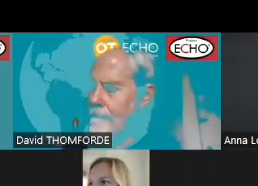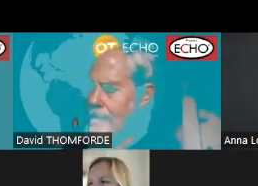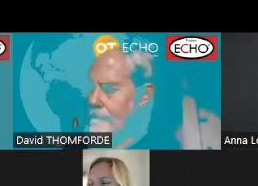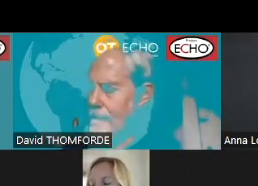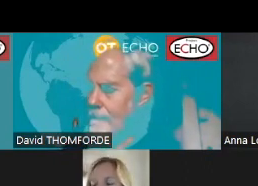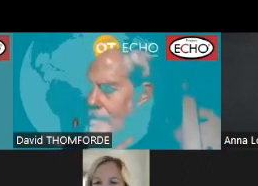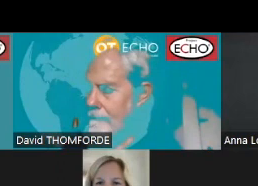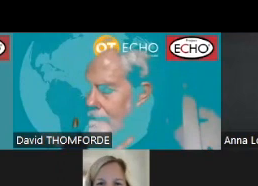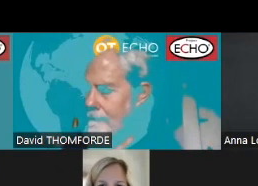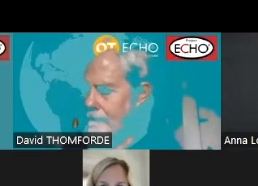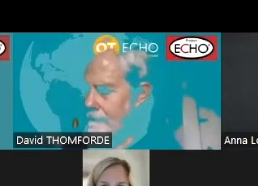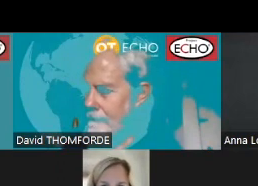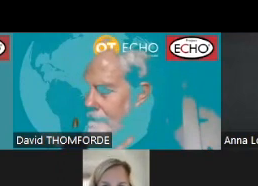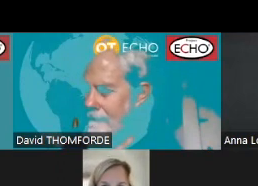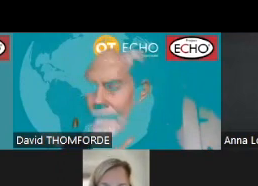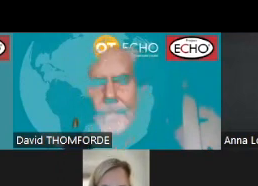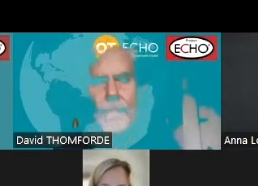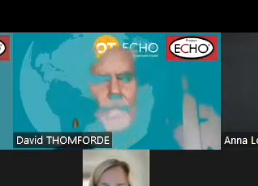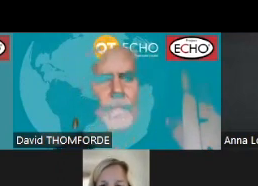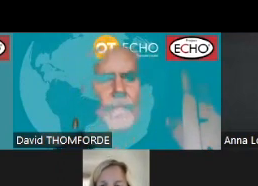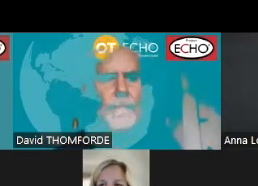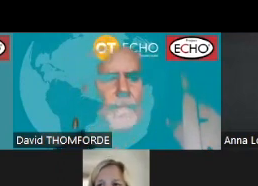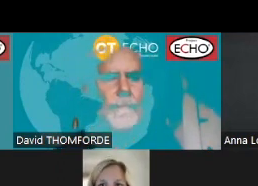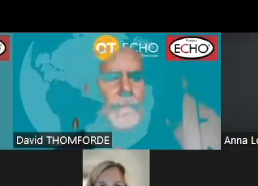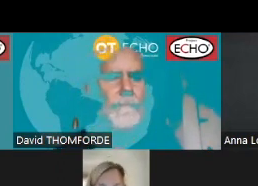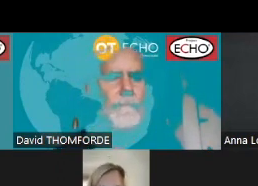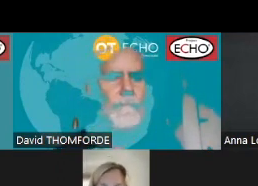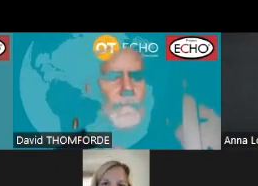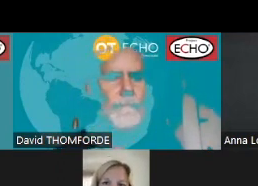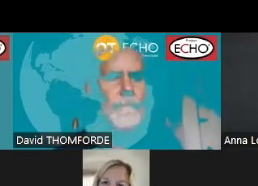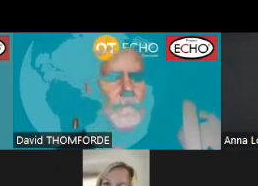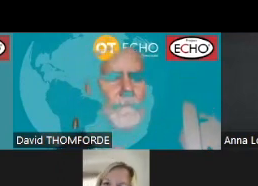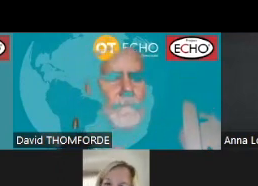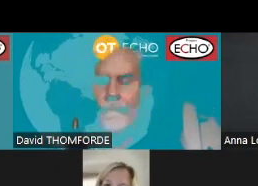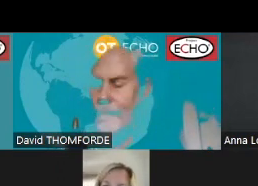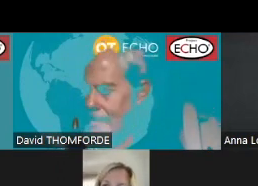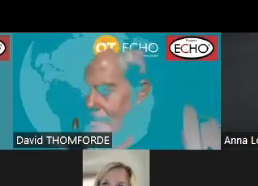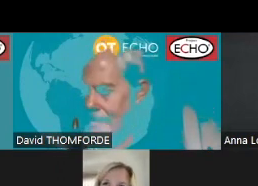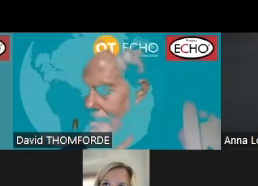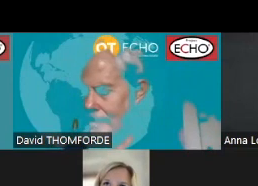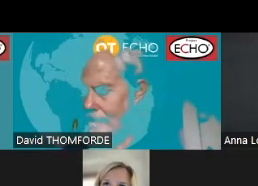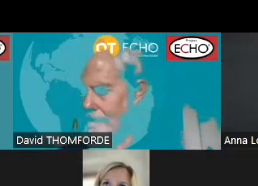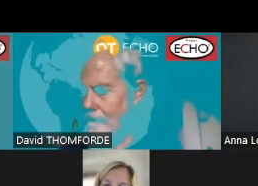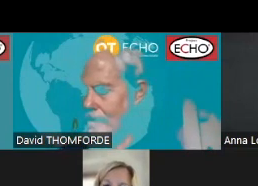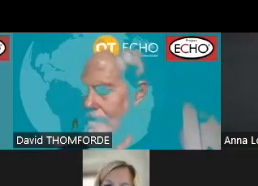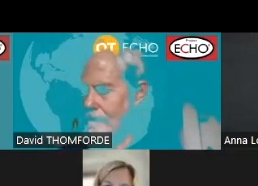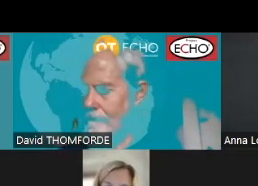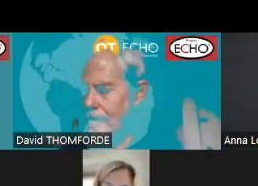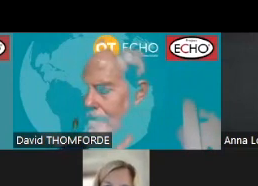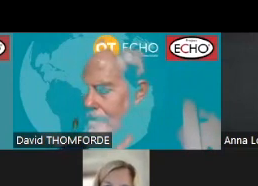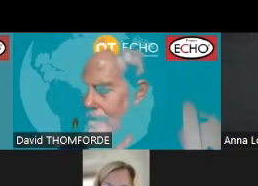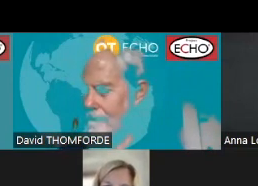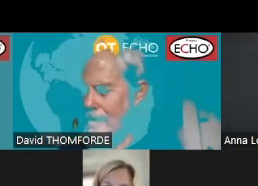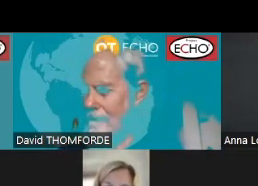with families, caregivers, and teachers. Some treatment ideas that were brought up were really focused, yes, of course,